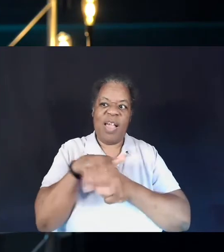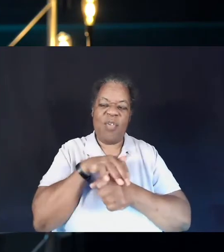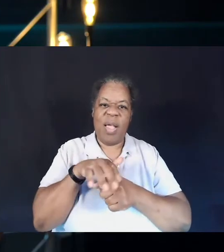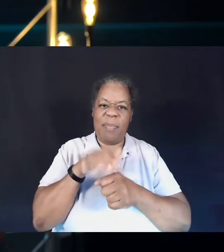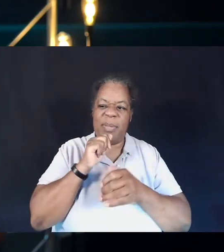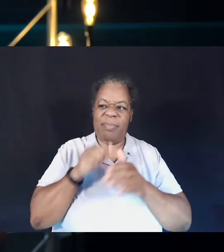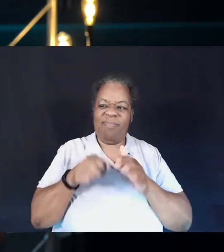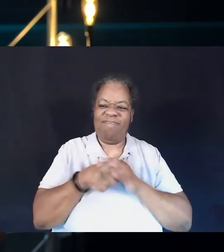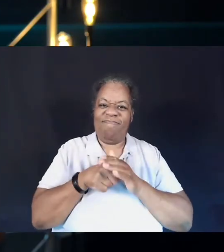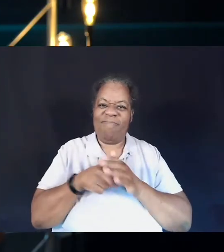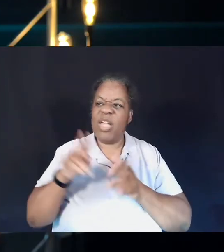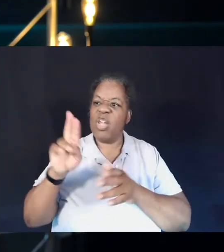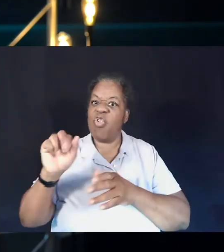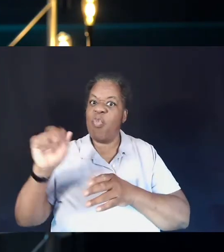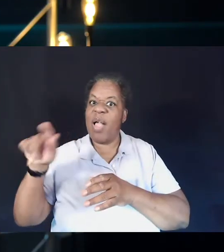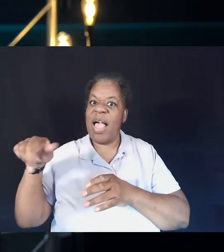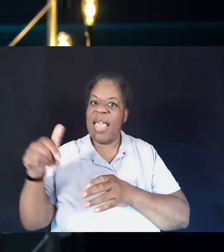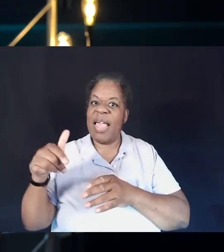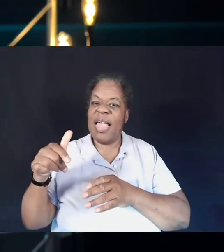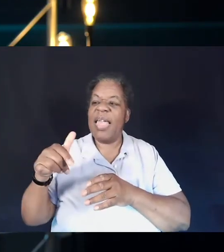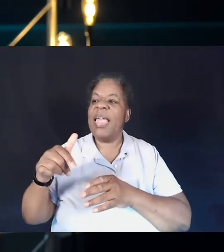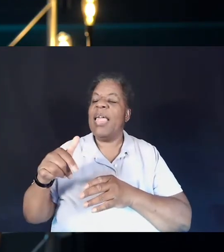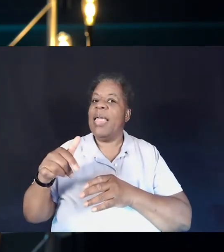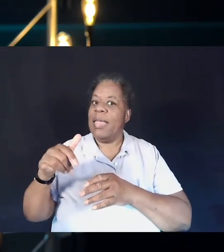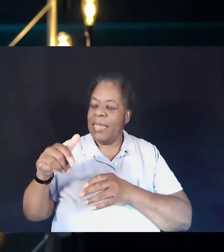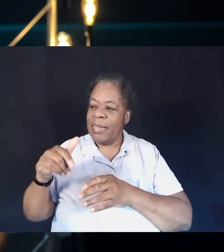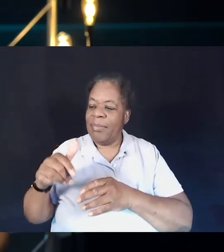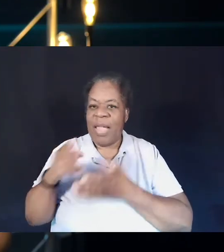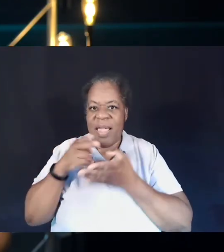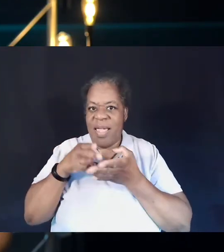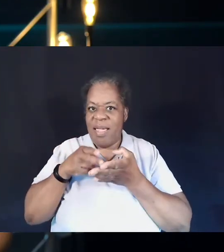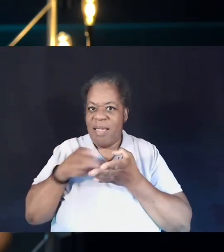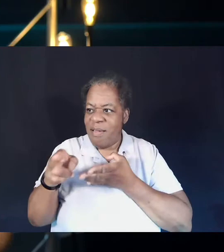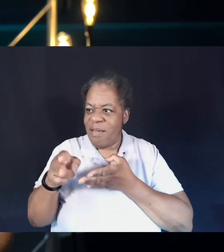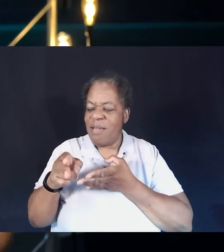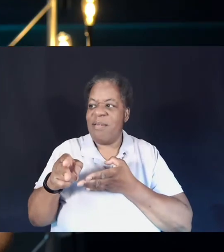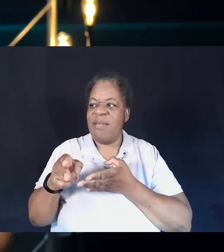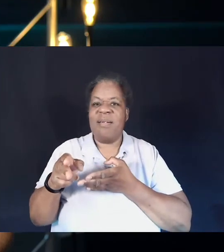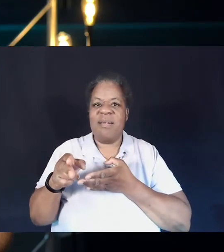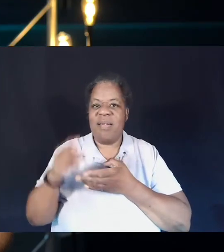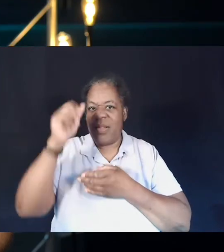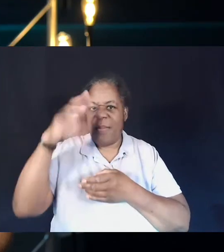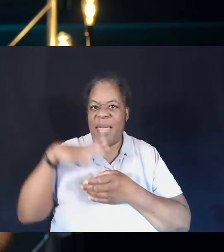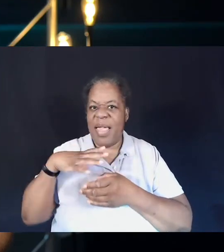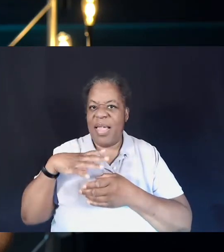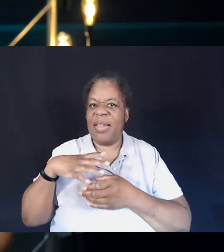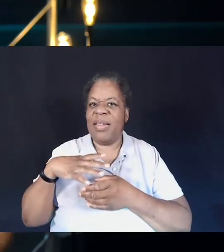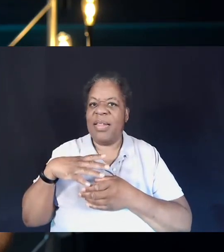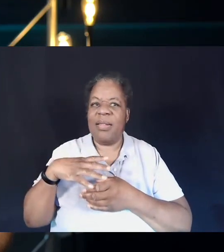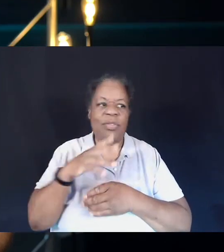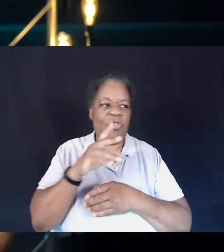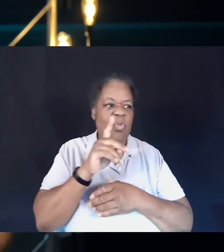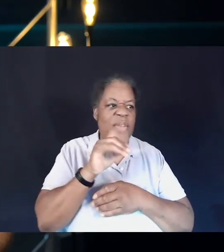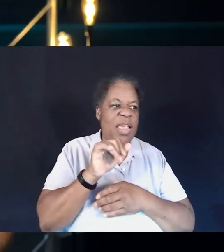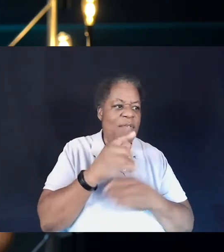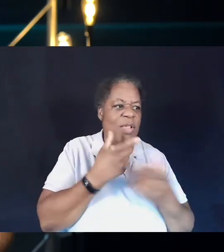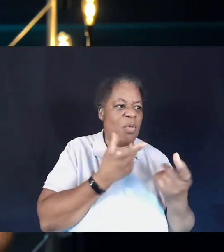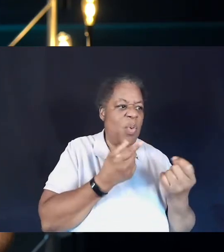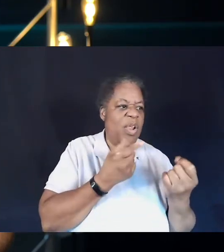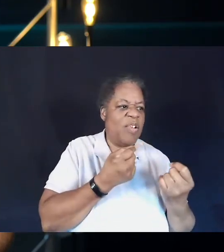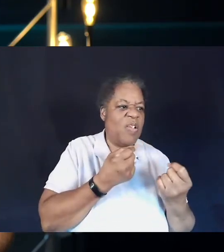an honorable man. It's an incredible story, and he won't fall into the cover-up. So what does David do? David has him